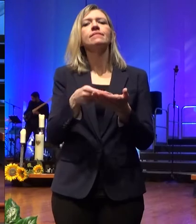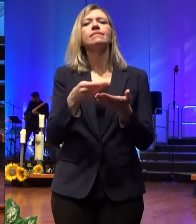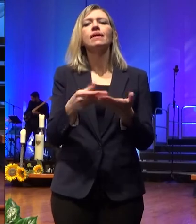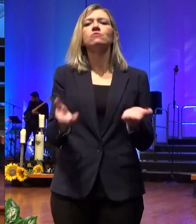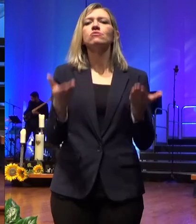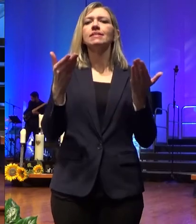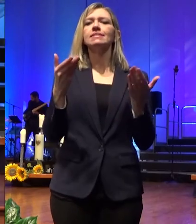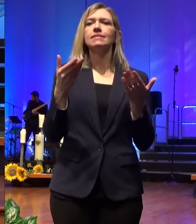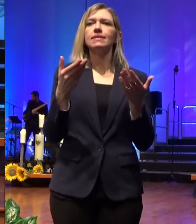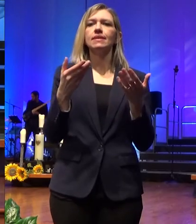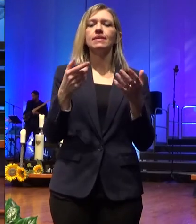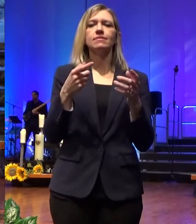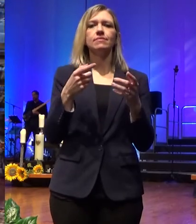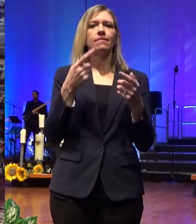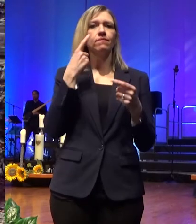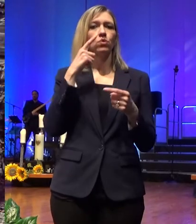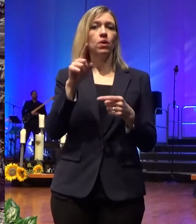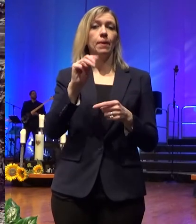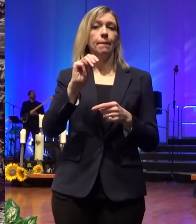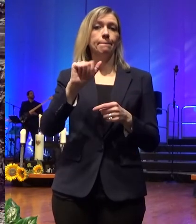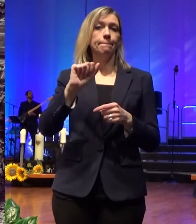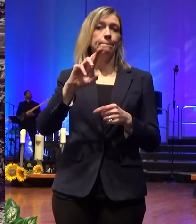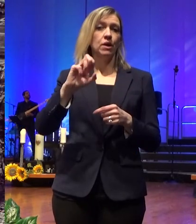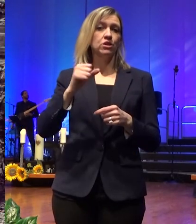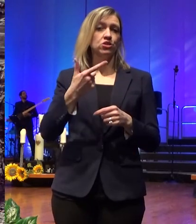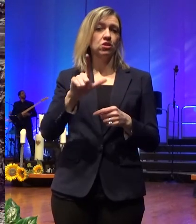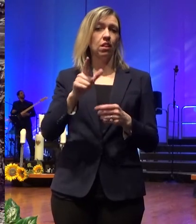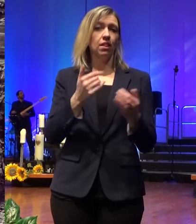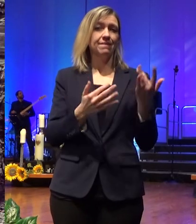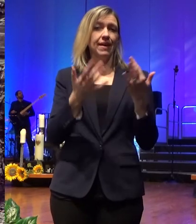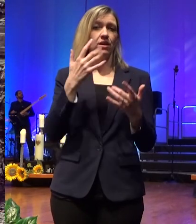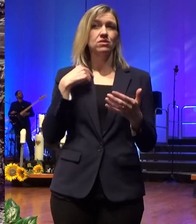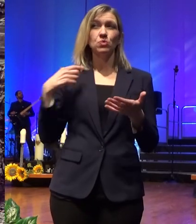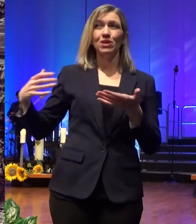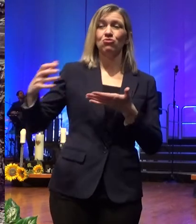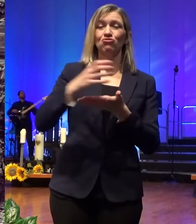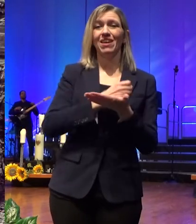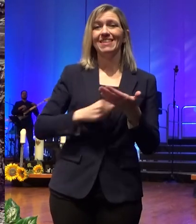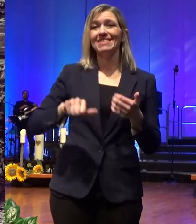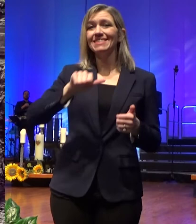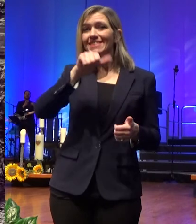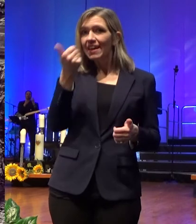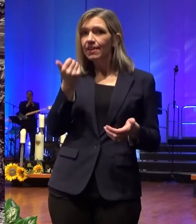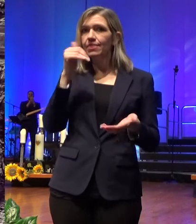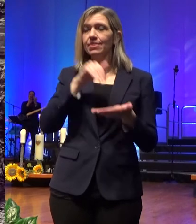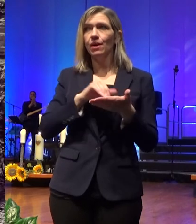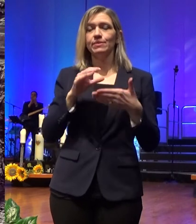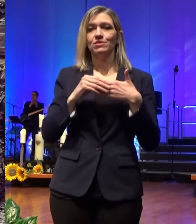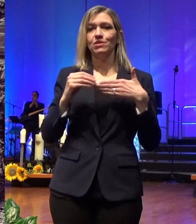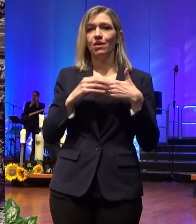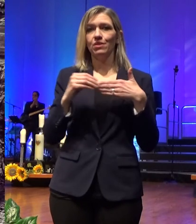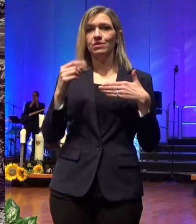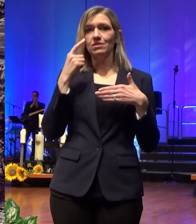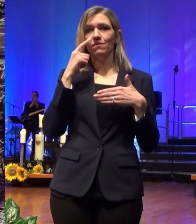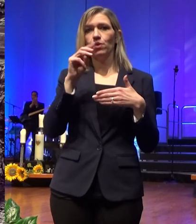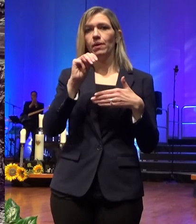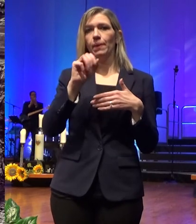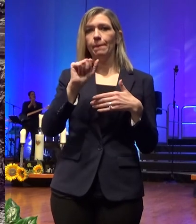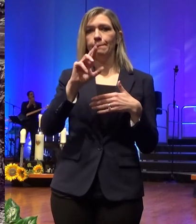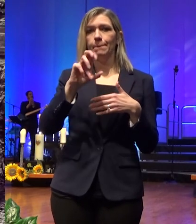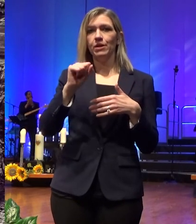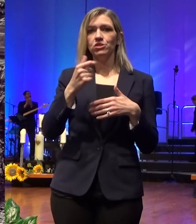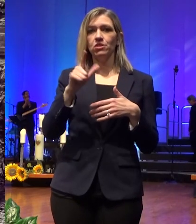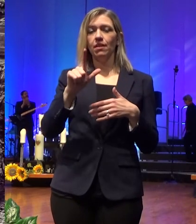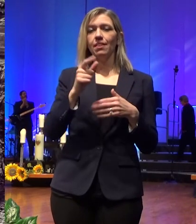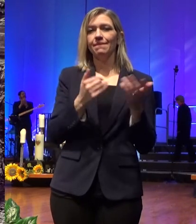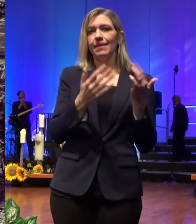fundraising effort that was for the Marshall Fires, and we raised $10,000 for the Marshall Fire Relief Fund. Thank you